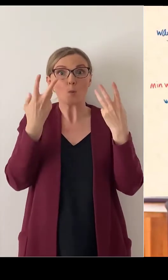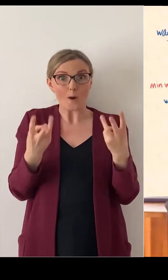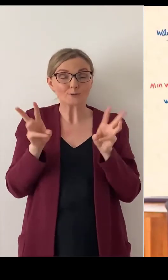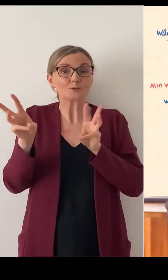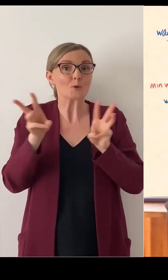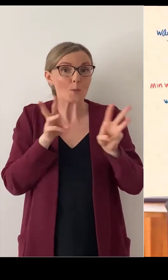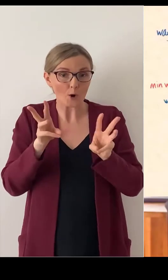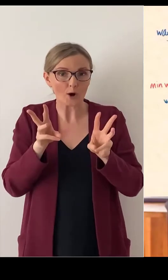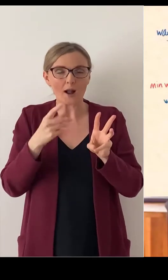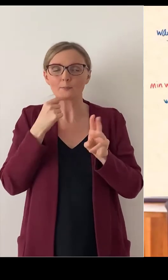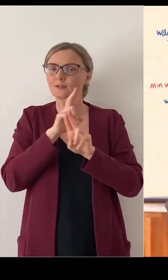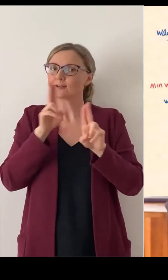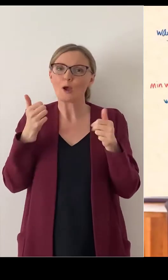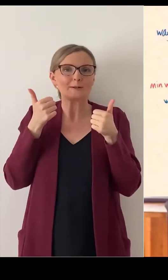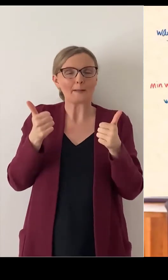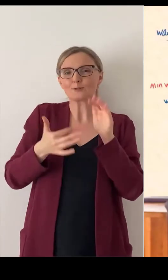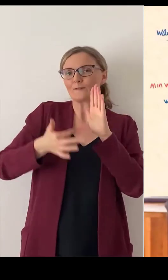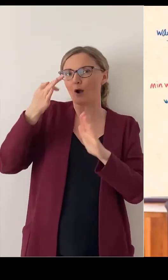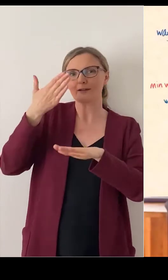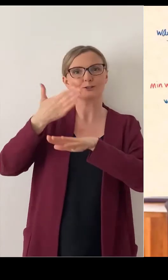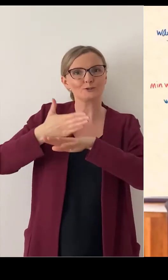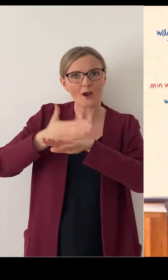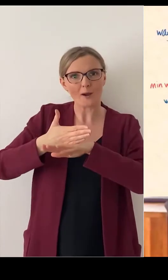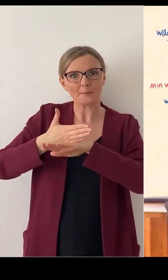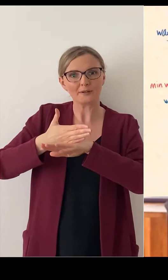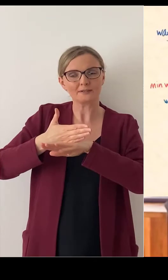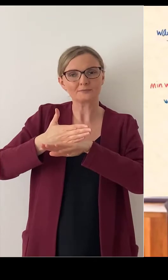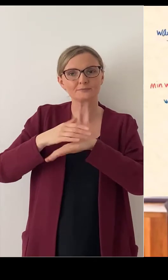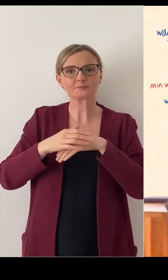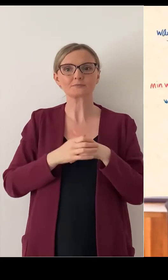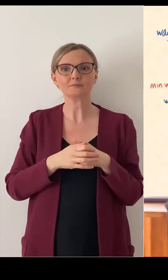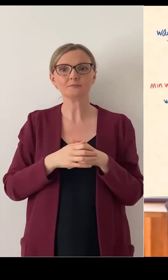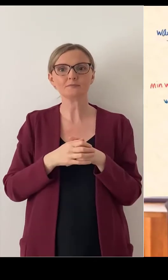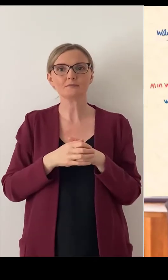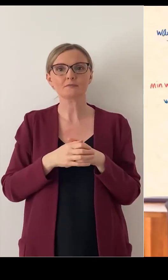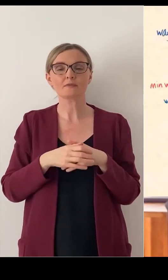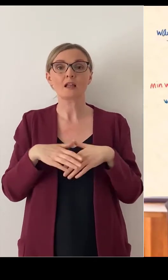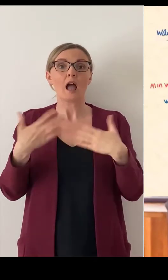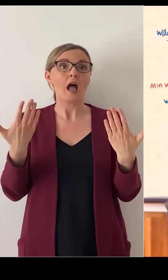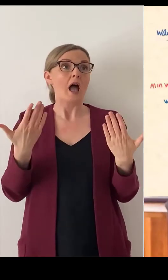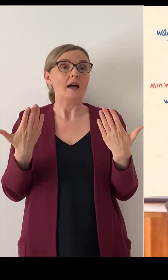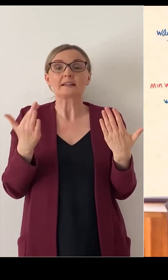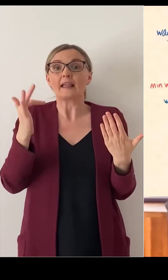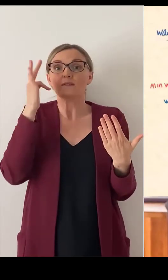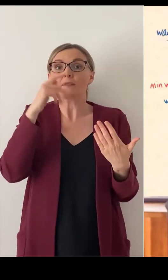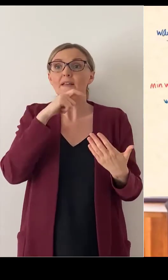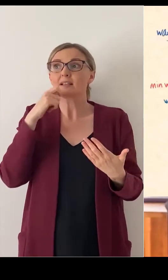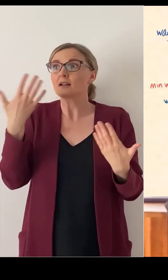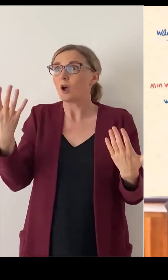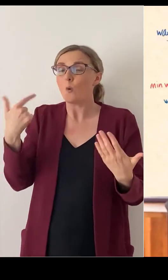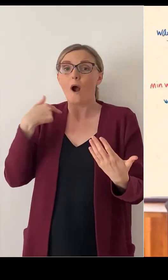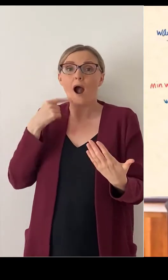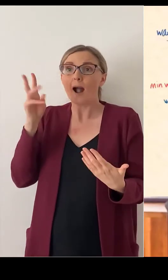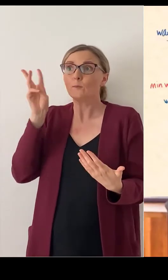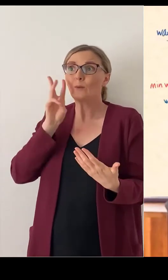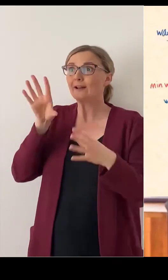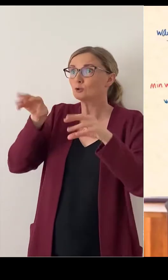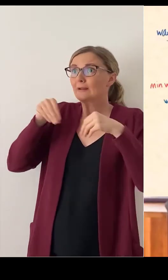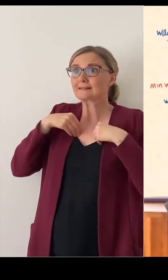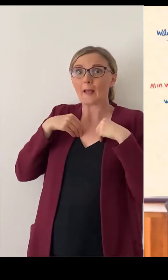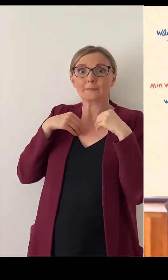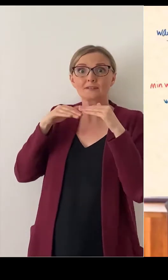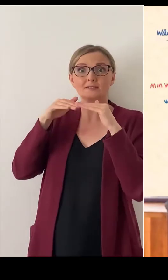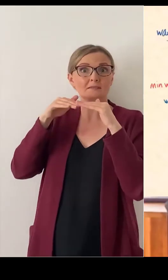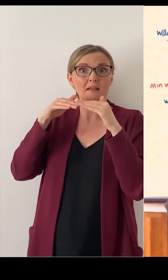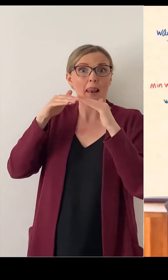find a job at the minimum wage. And even if they said, oh, come on, I'm willing to accept a lower wage rate